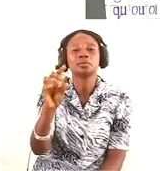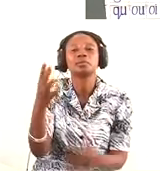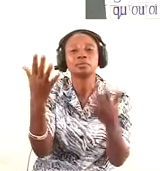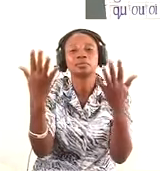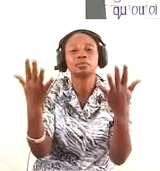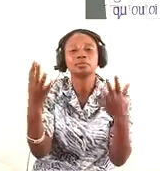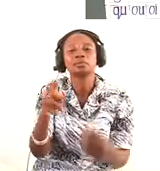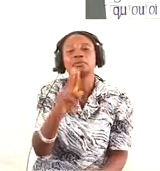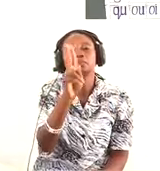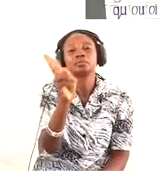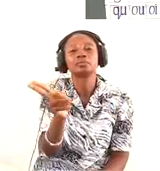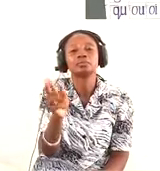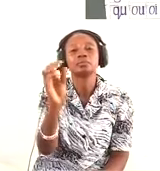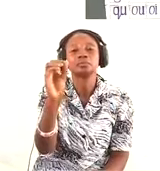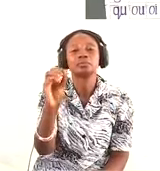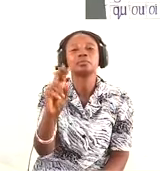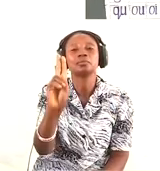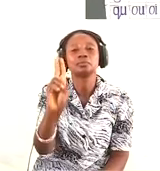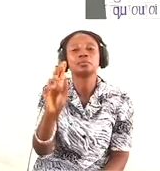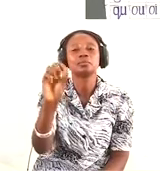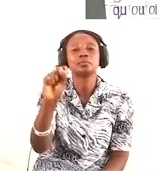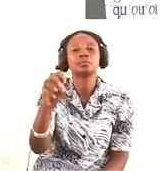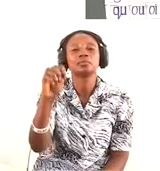Hen. Ho.